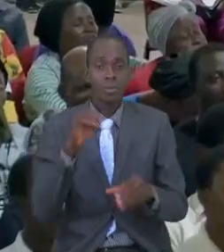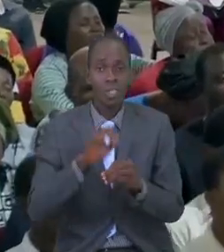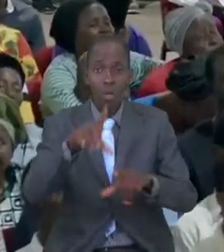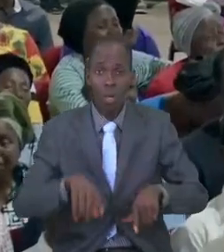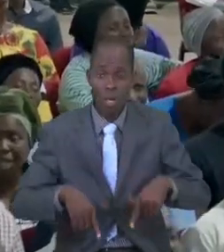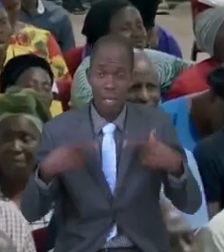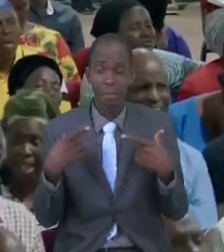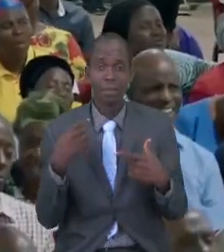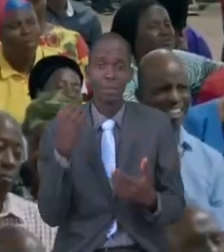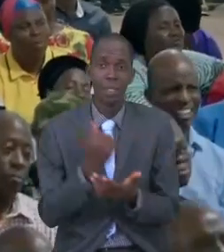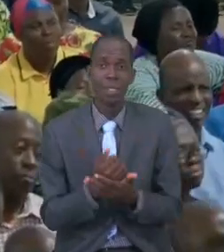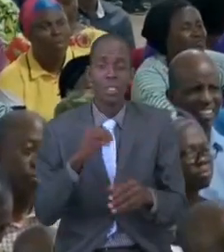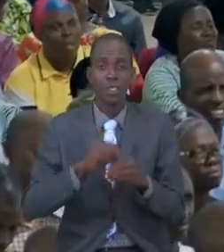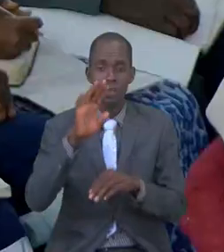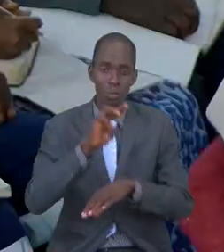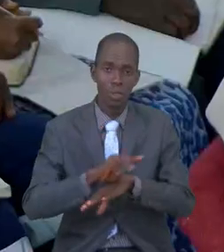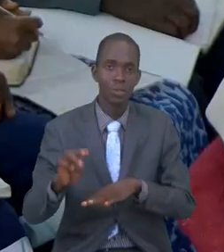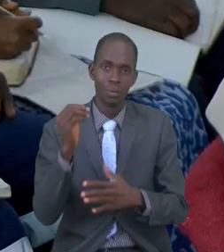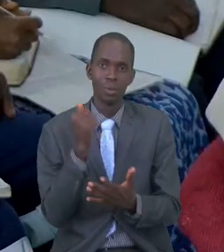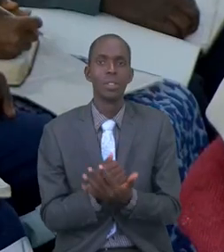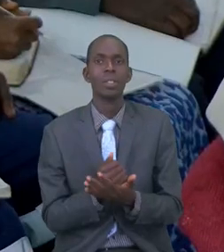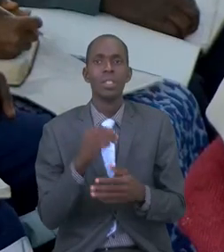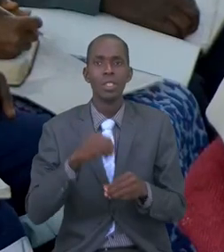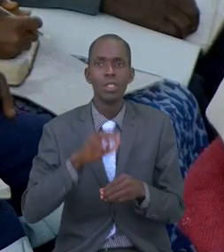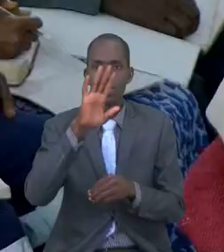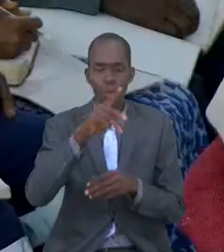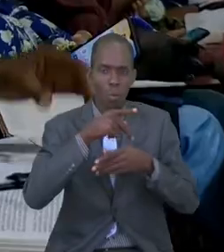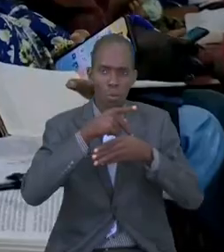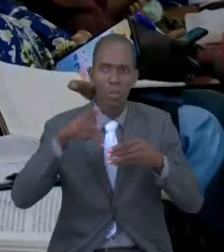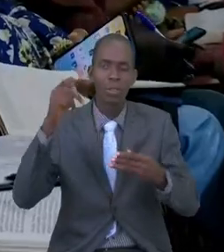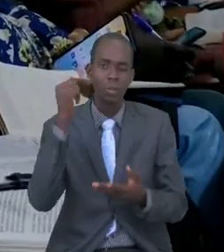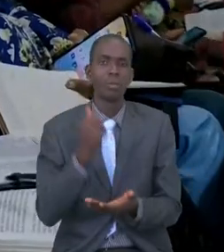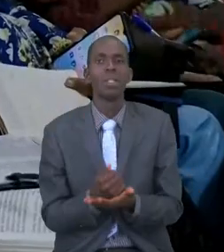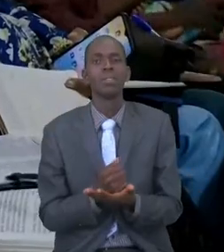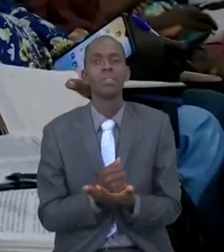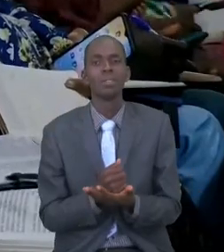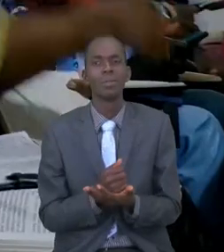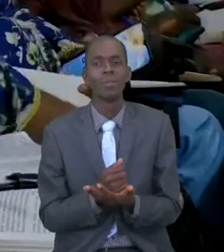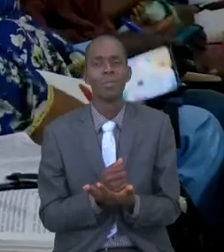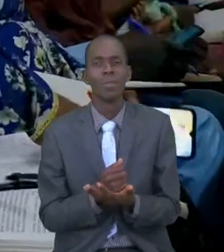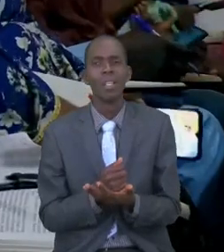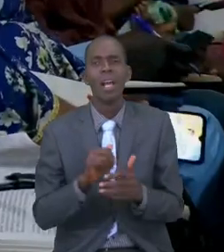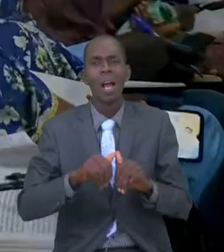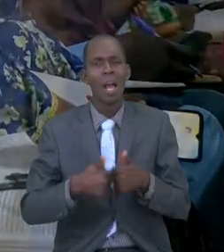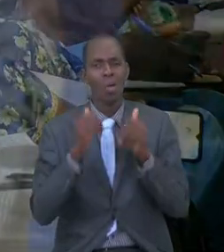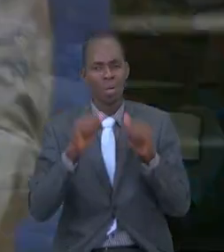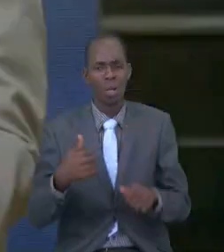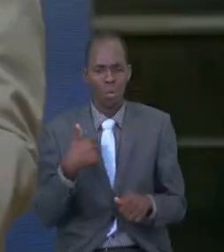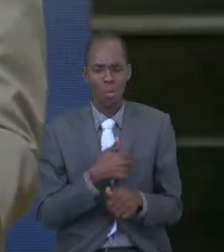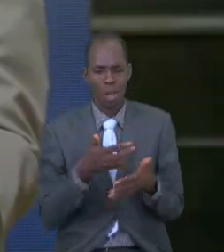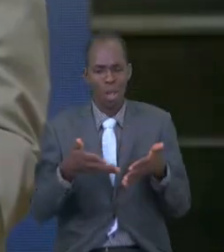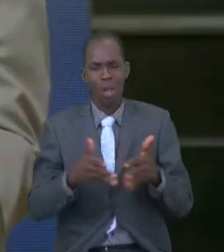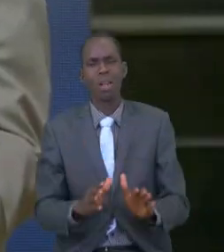life, amen. In your ministry, amen. In your profession, amen. How can we allow